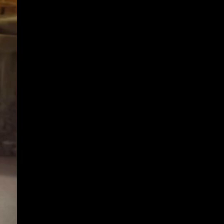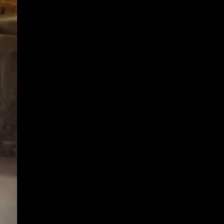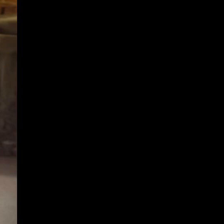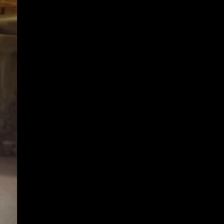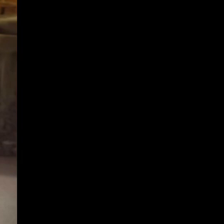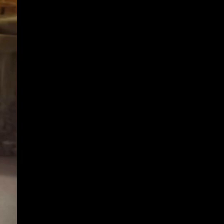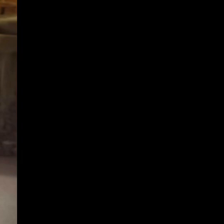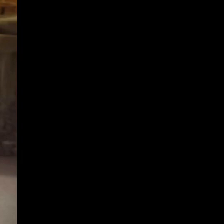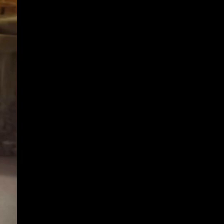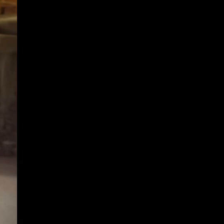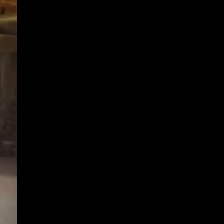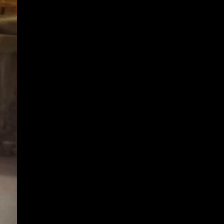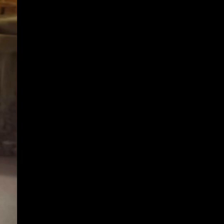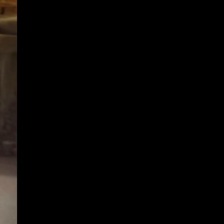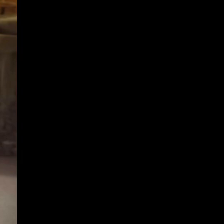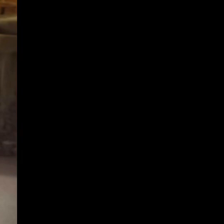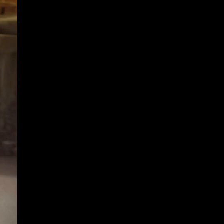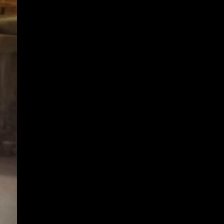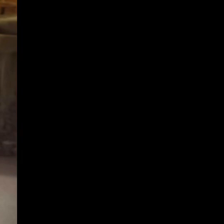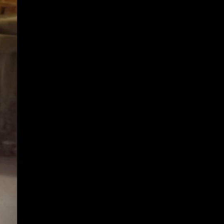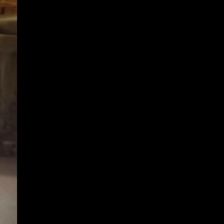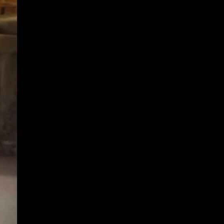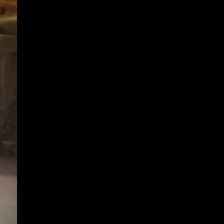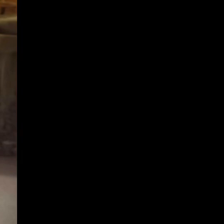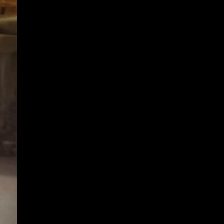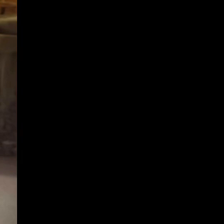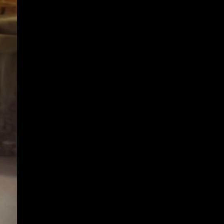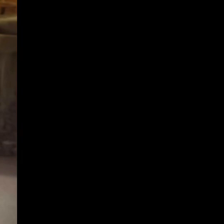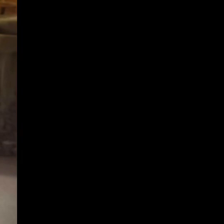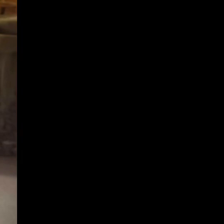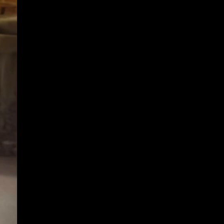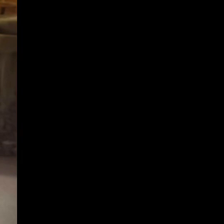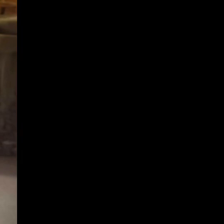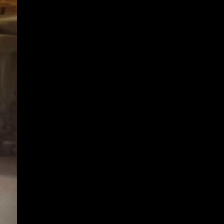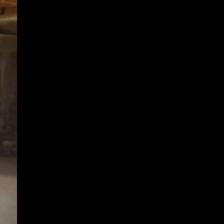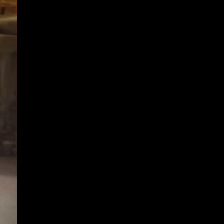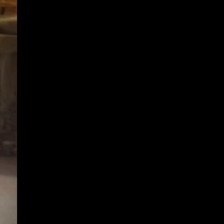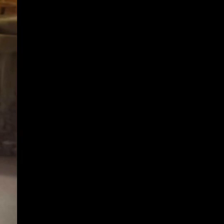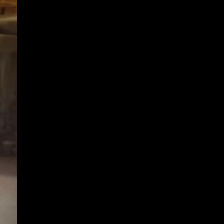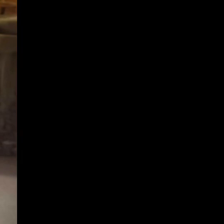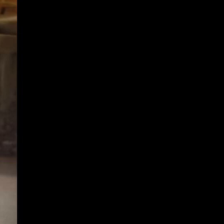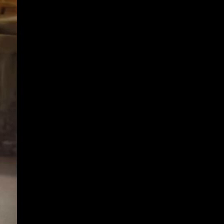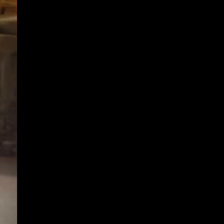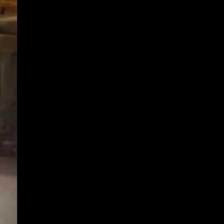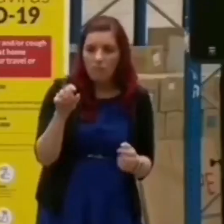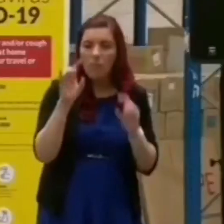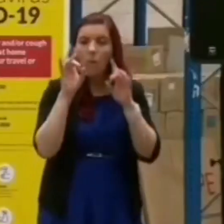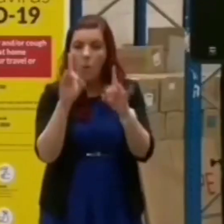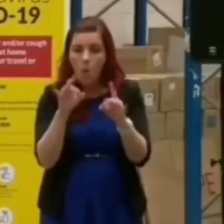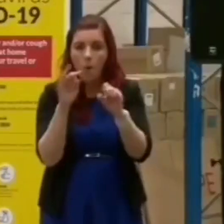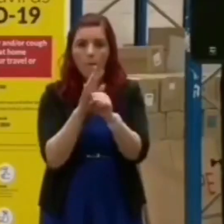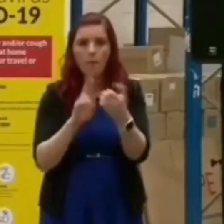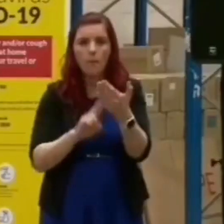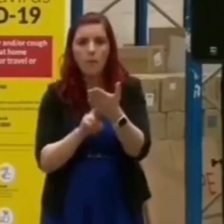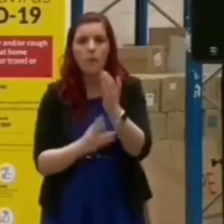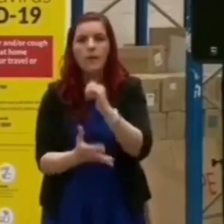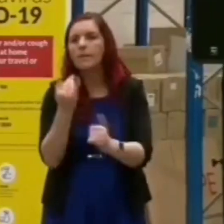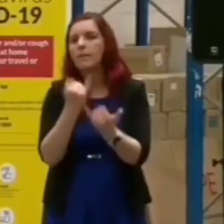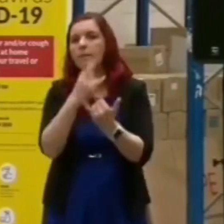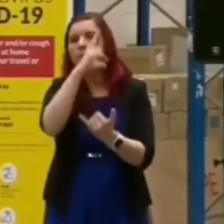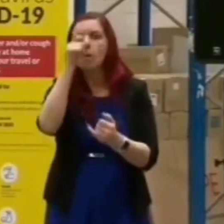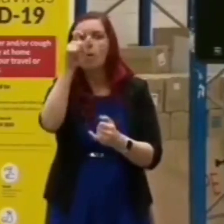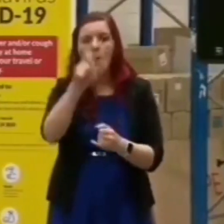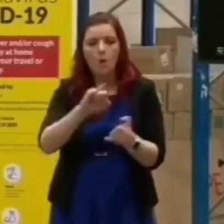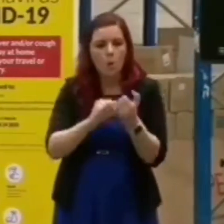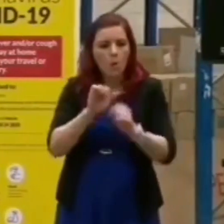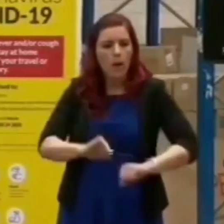the conference. And let's be very, very clear now whether those 20% of the masks do have a purpose for example, or not. If you had a Let's person hear who was it.